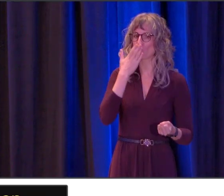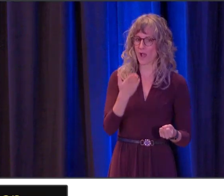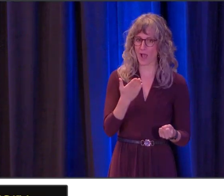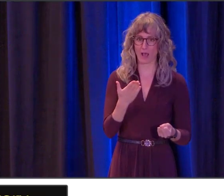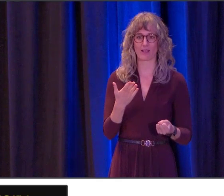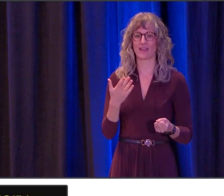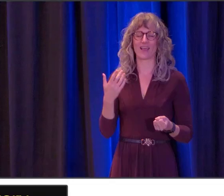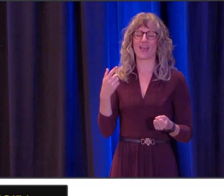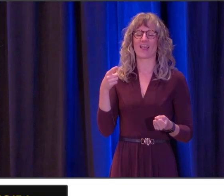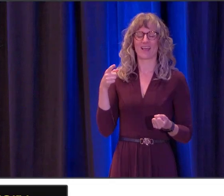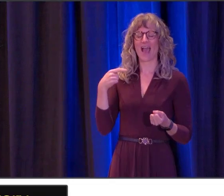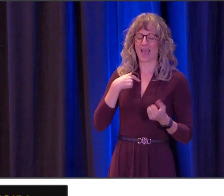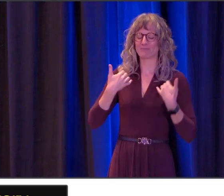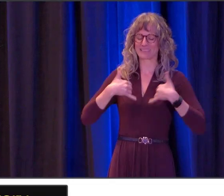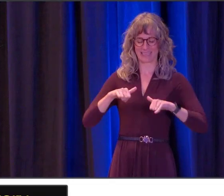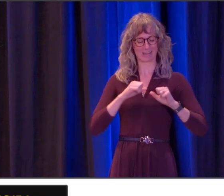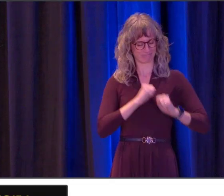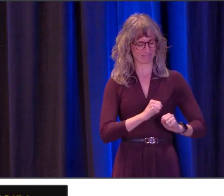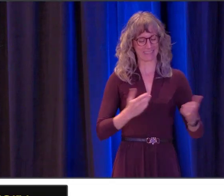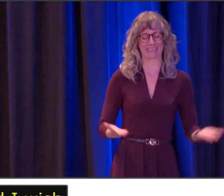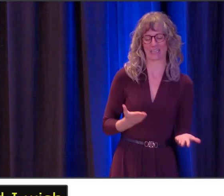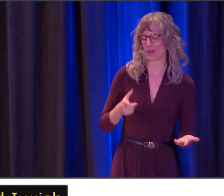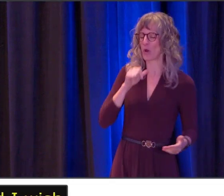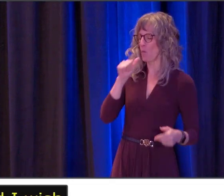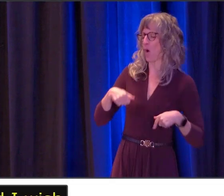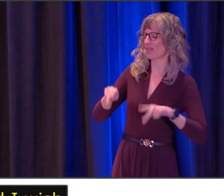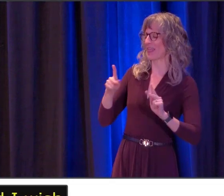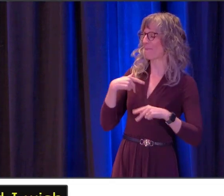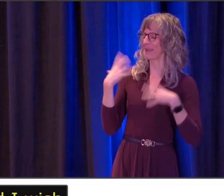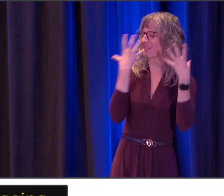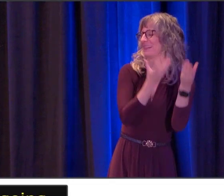let me leave the committee, and I'm still going to be around.